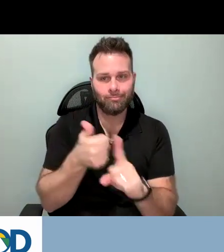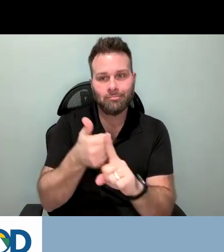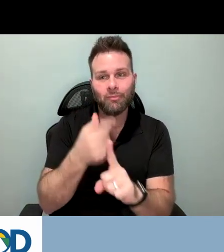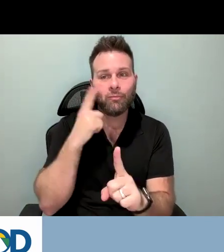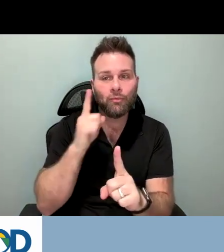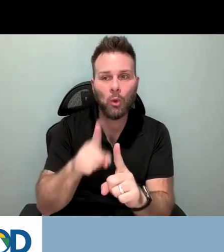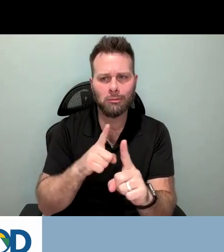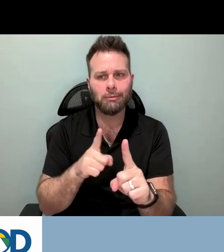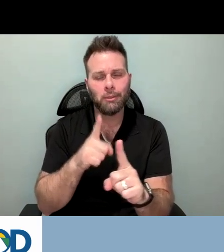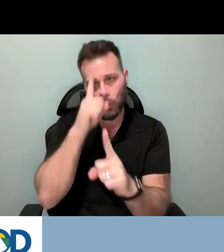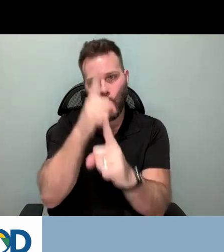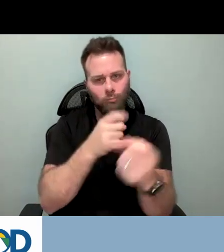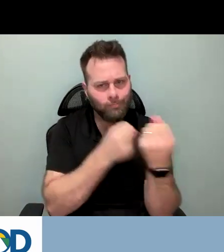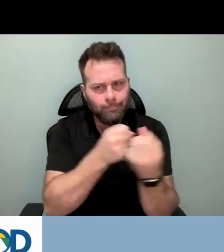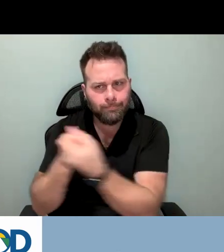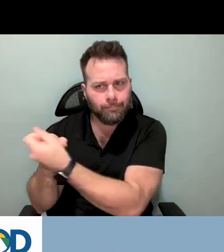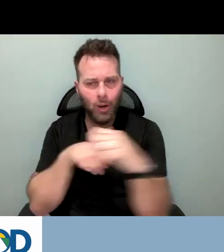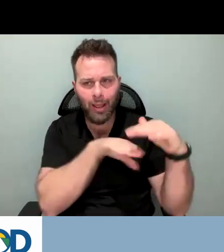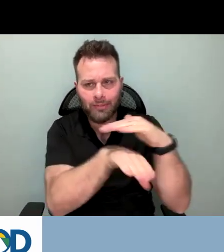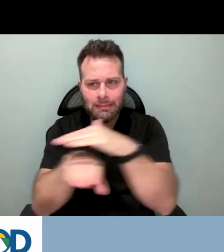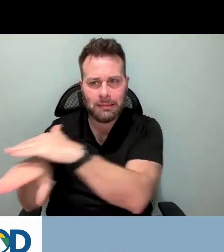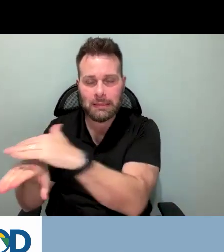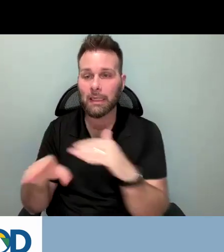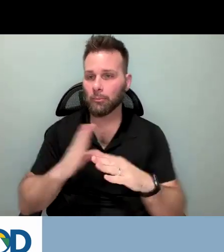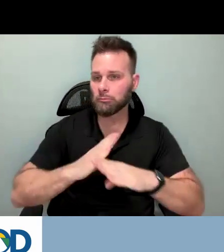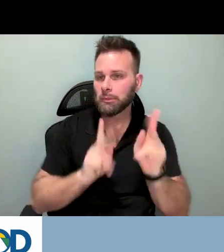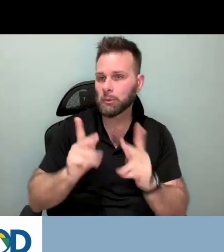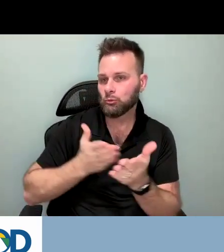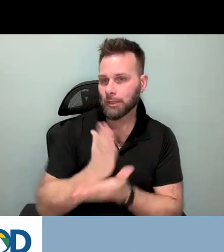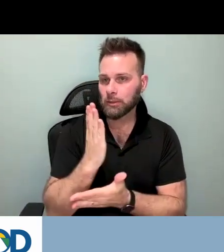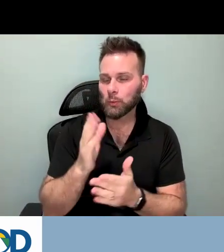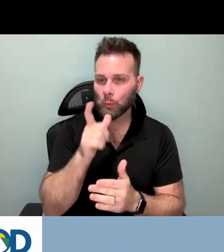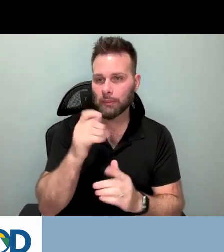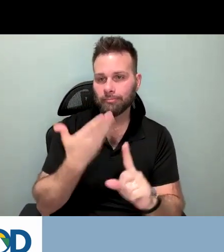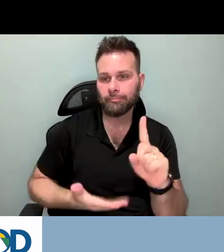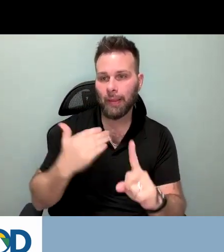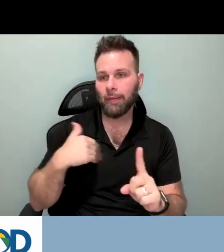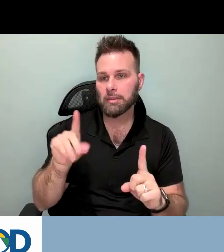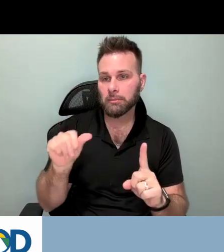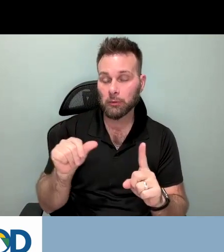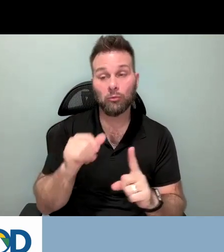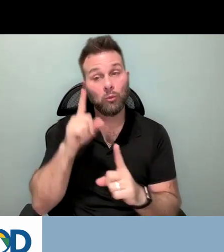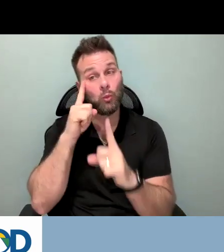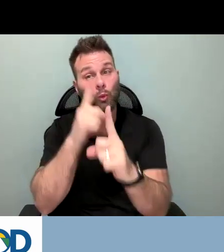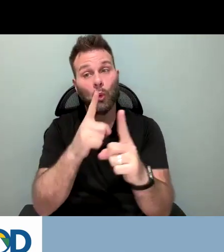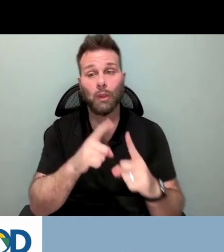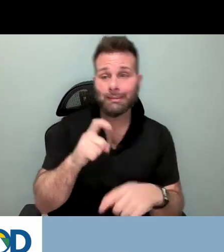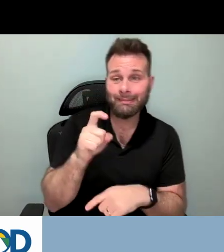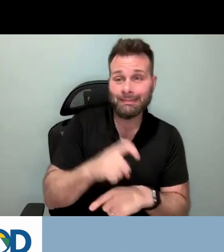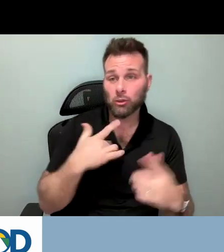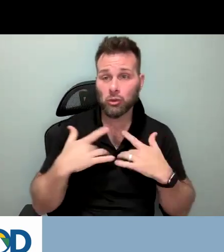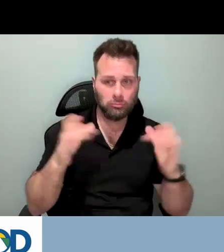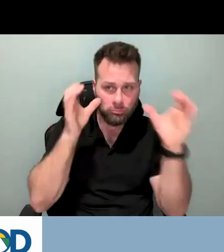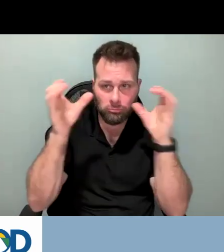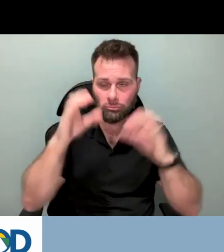to advocating for accessibility and the rights of people with disabilities. Their main goal is to ensure that the needs and concerns of residents